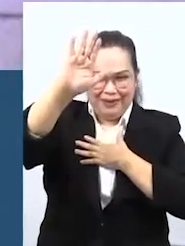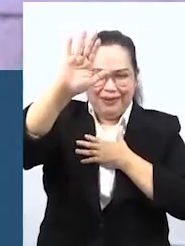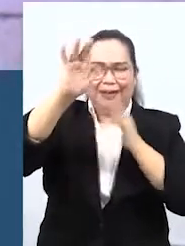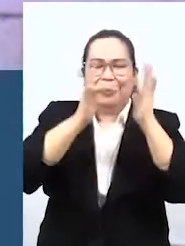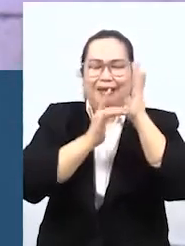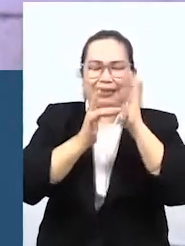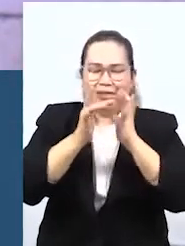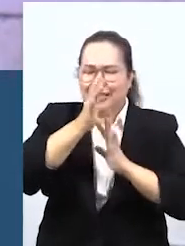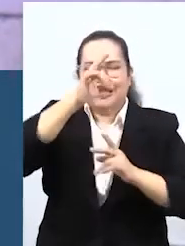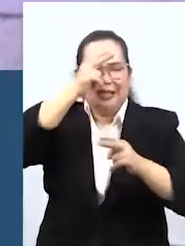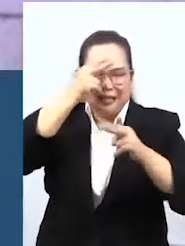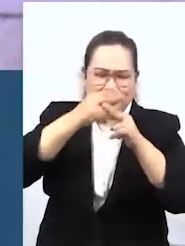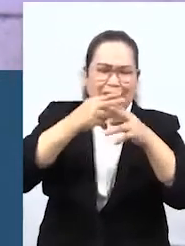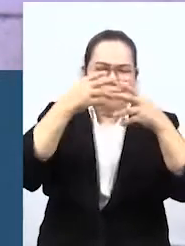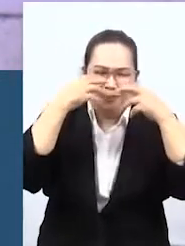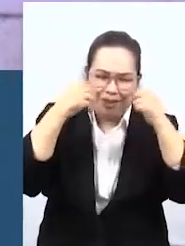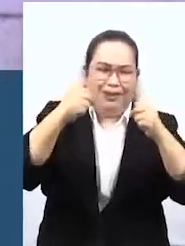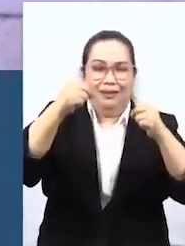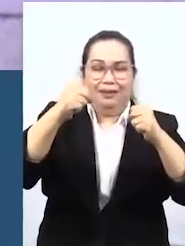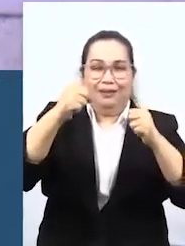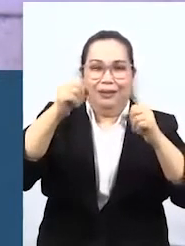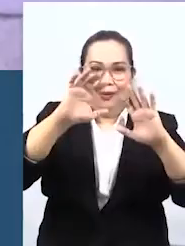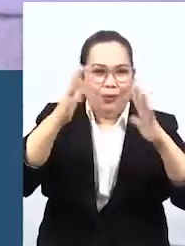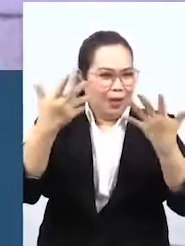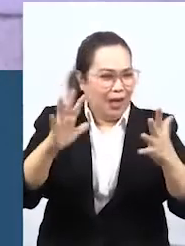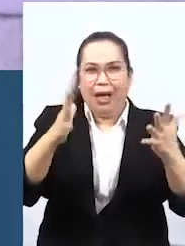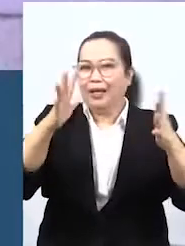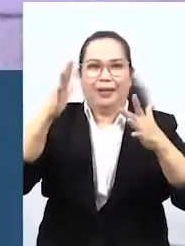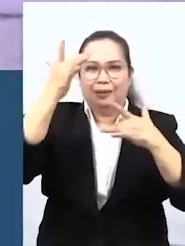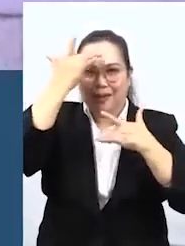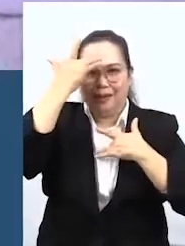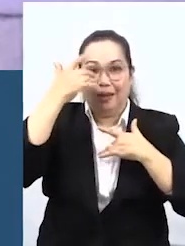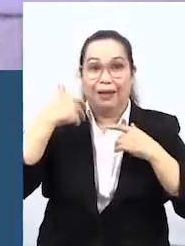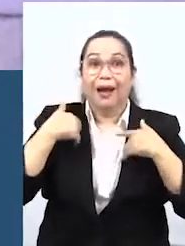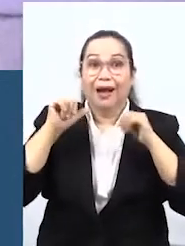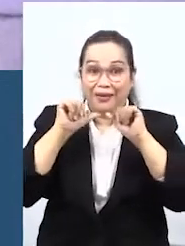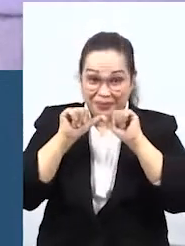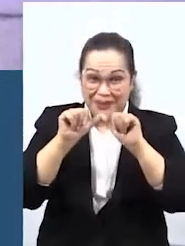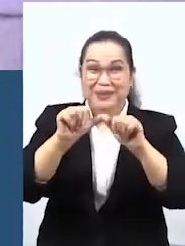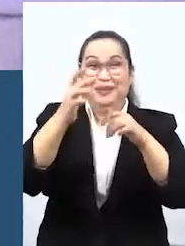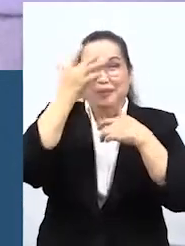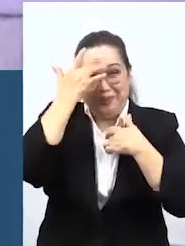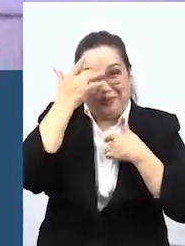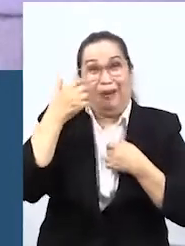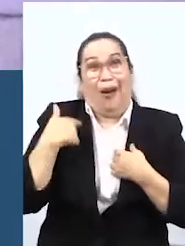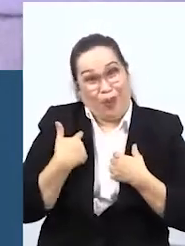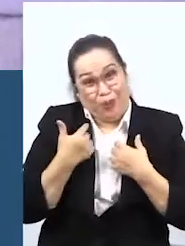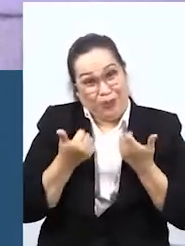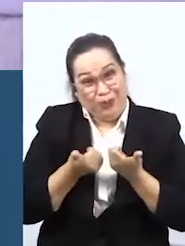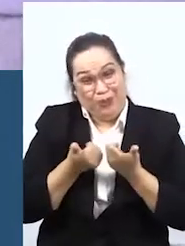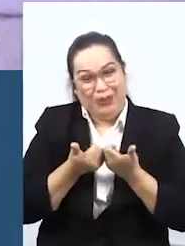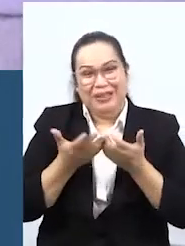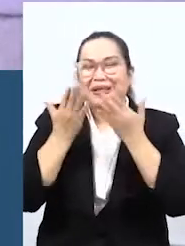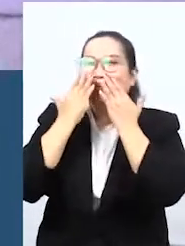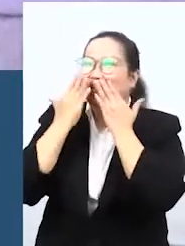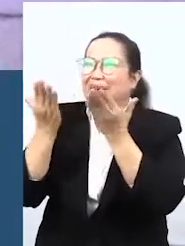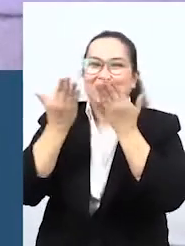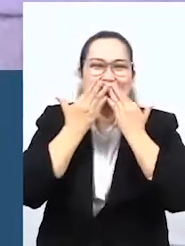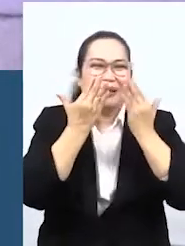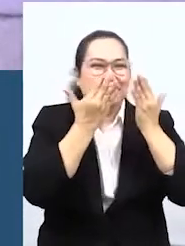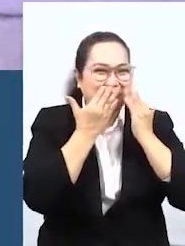Jesus name healed ka na ha Hwag na wala na wala na wala may sakit pa rin eh Sabi ko thank you thank you thank you